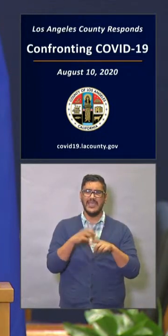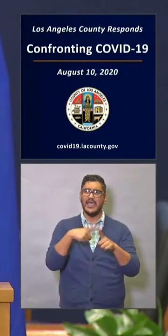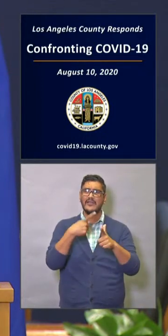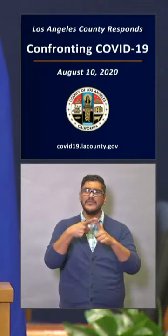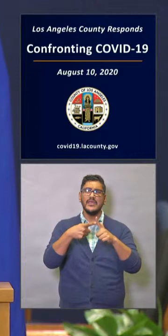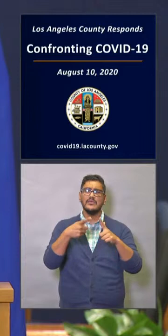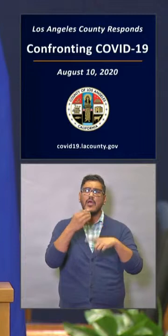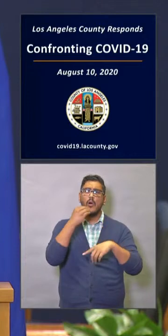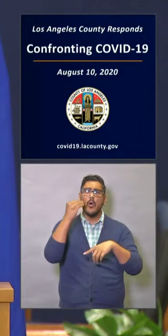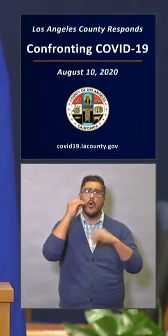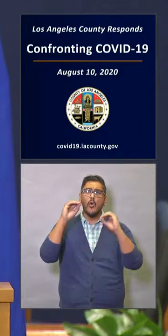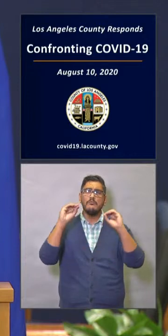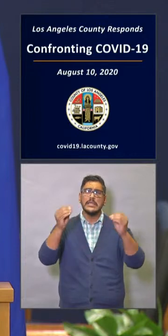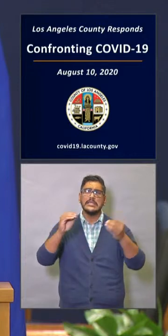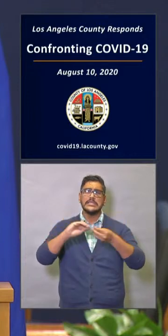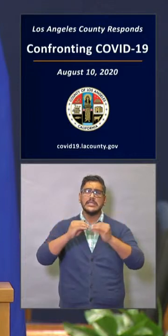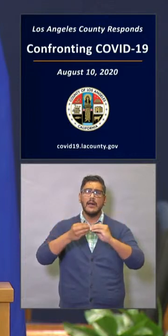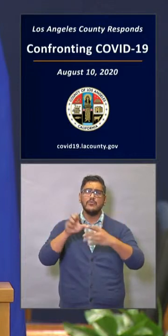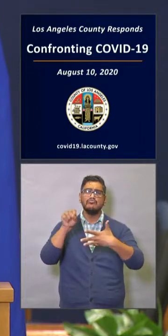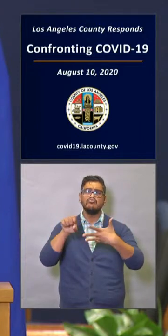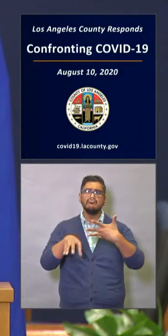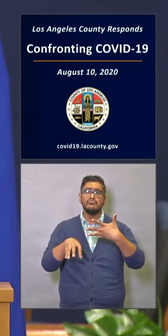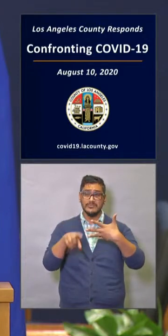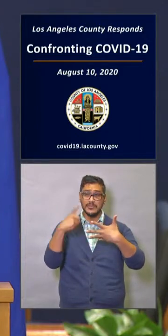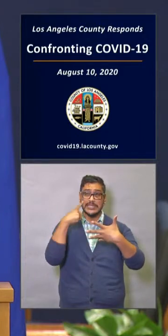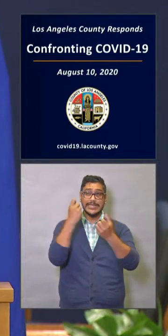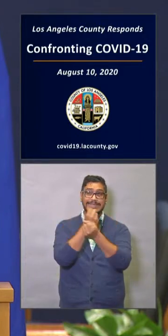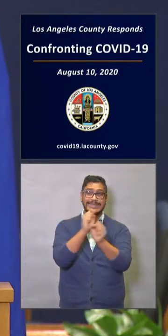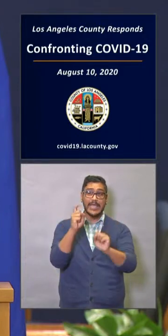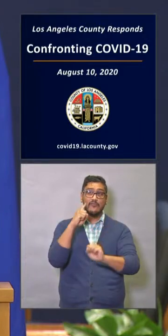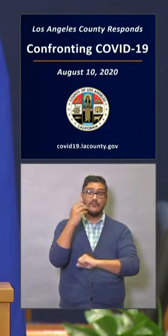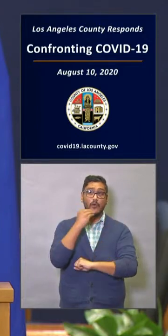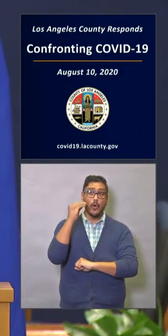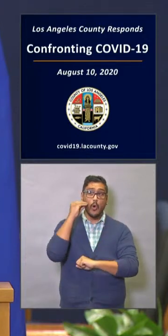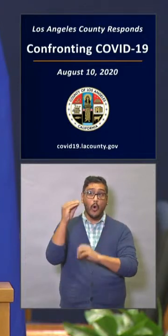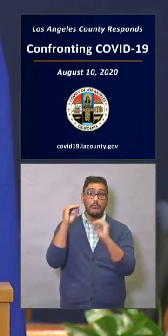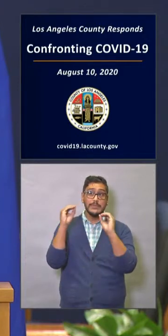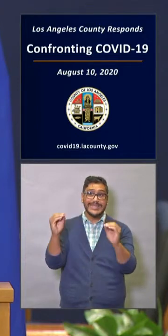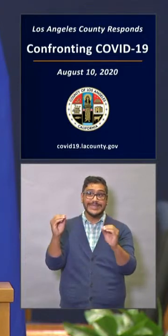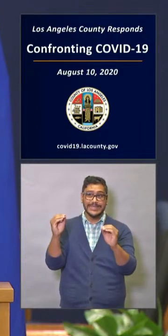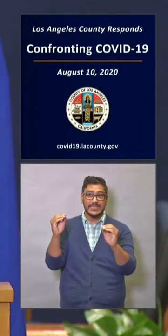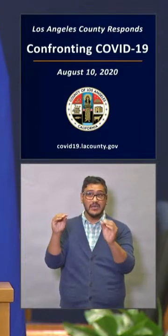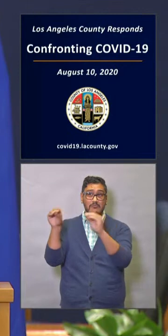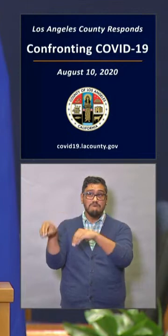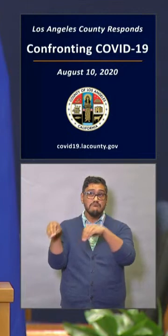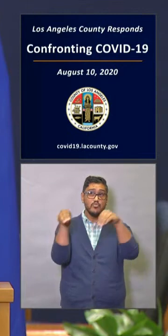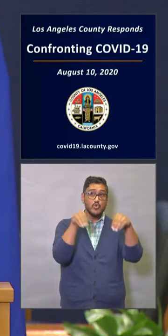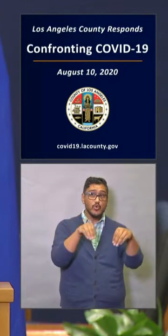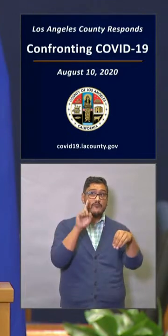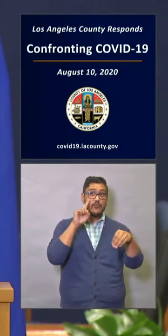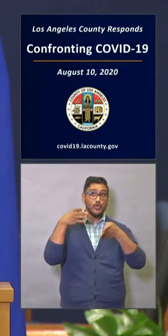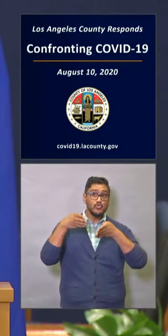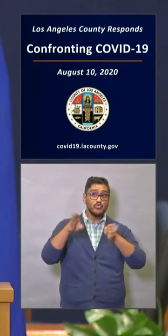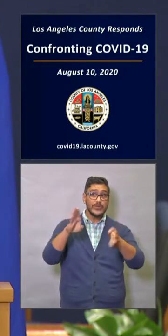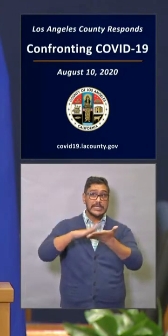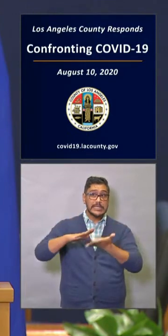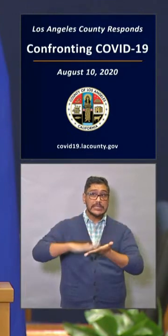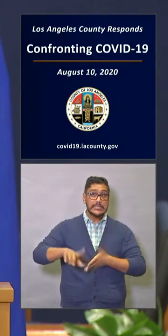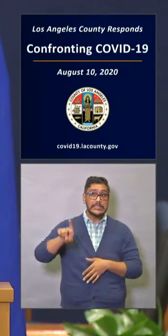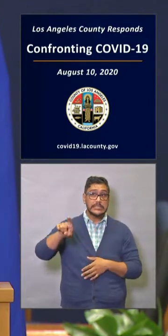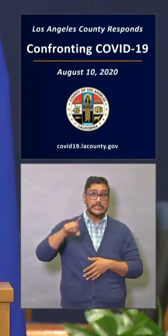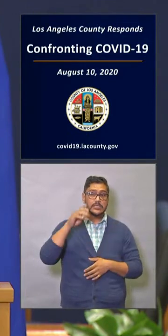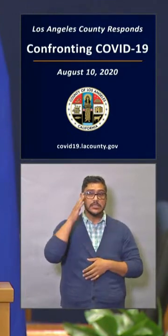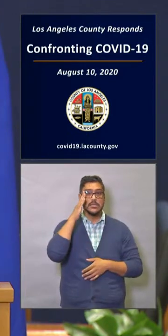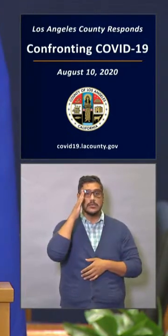deaths? And I'm wondering if you think it's safe to make homeless people move their tents to do street cleanups. Thank you. Good